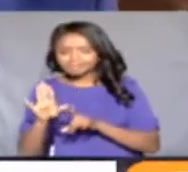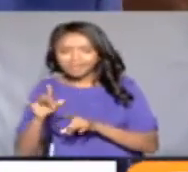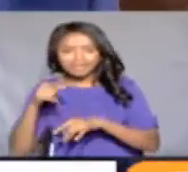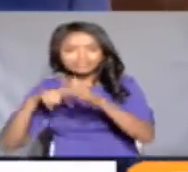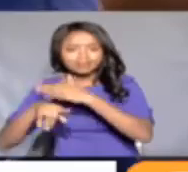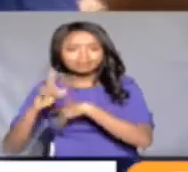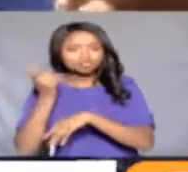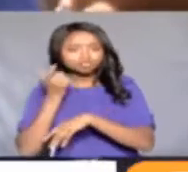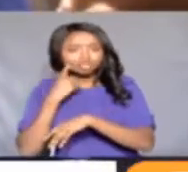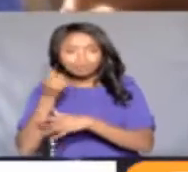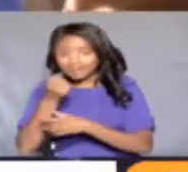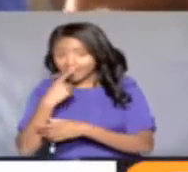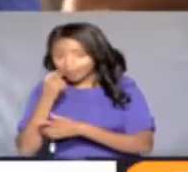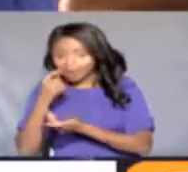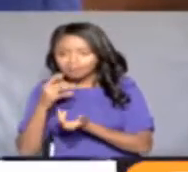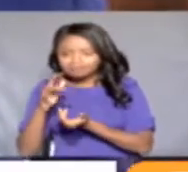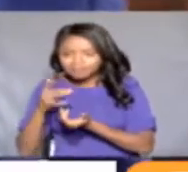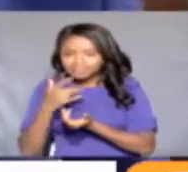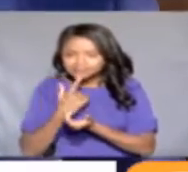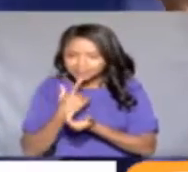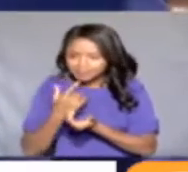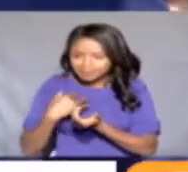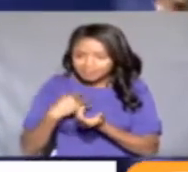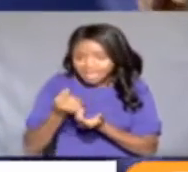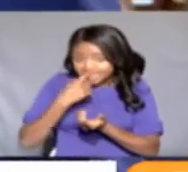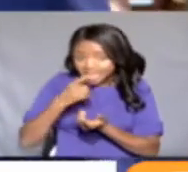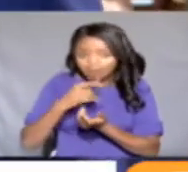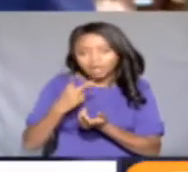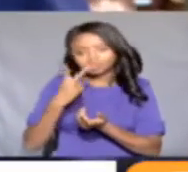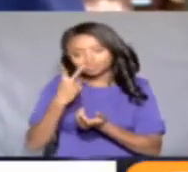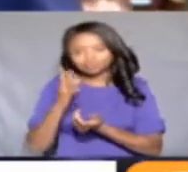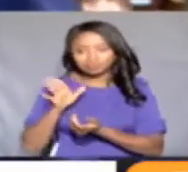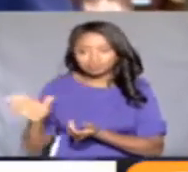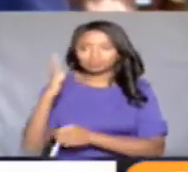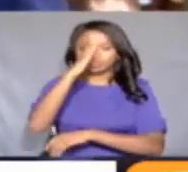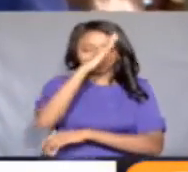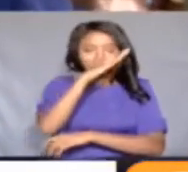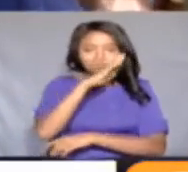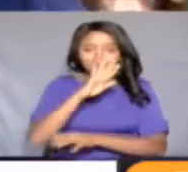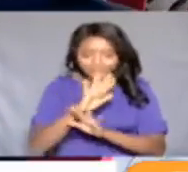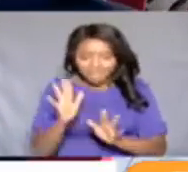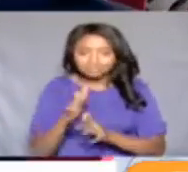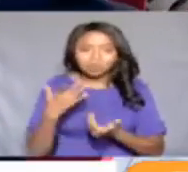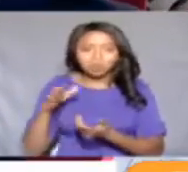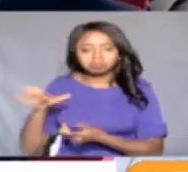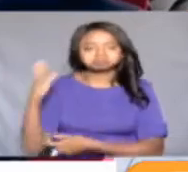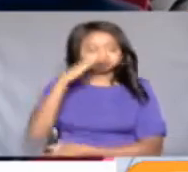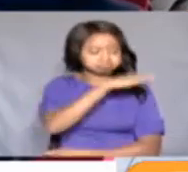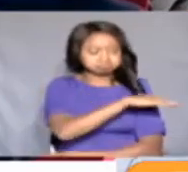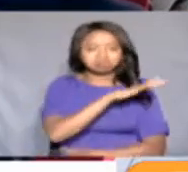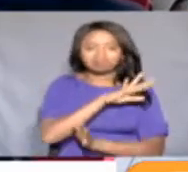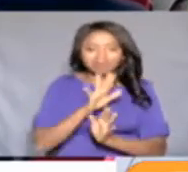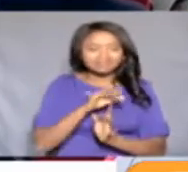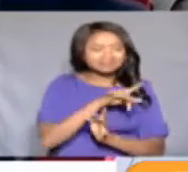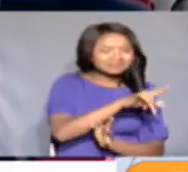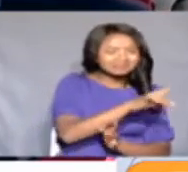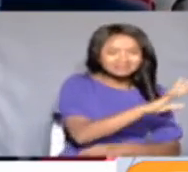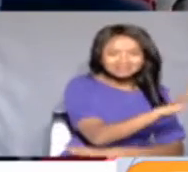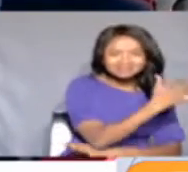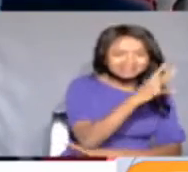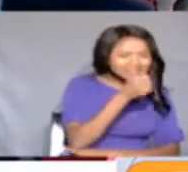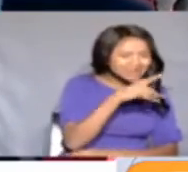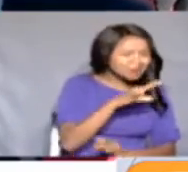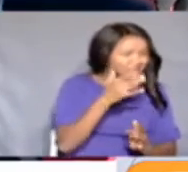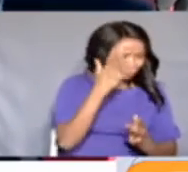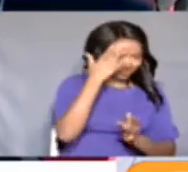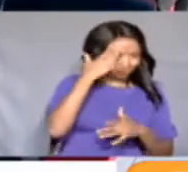moja mara tatu kwa siku. Je, kwa miti shamba inakuaje? Lakini hebu sasa nimpatie nafasi Masi Murugi aweze kuuliza swali lake. Thank you for the